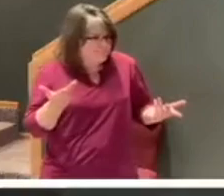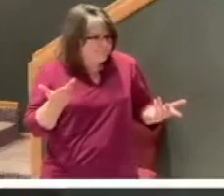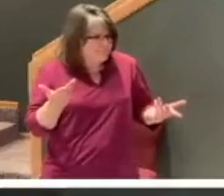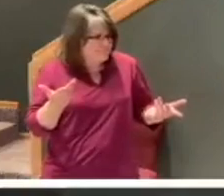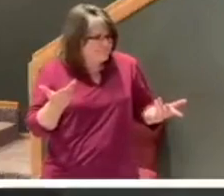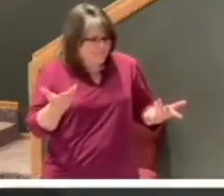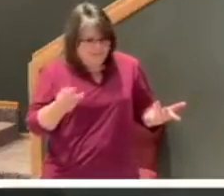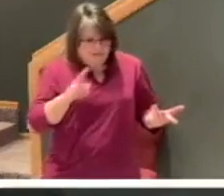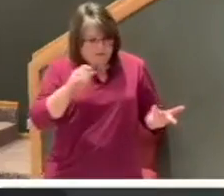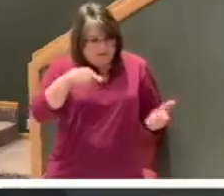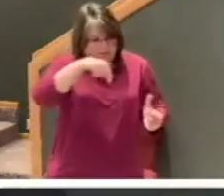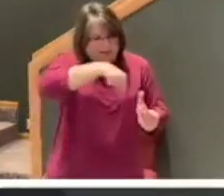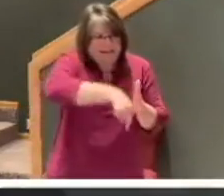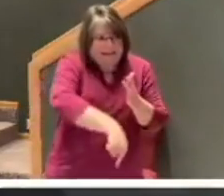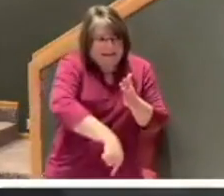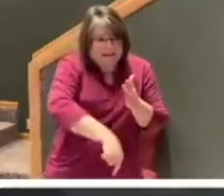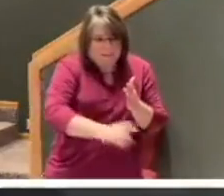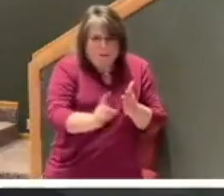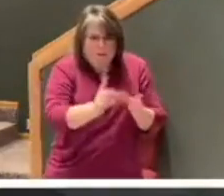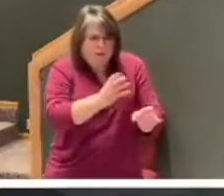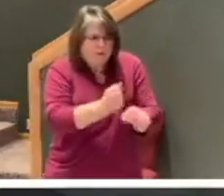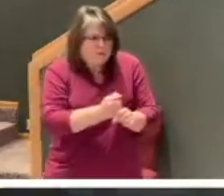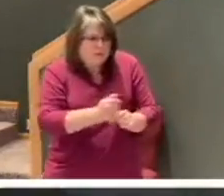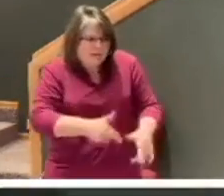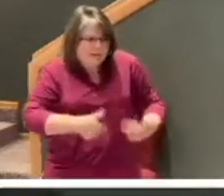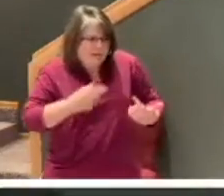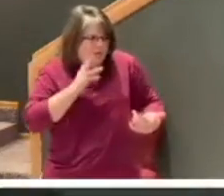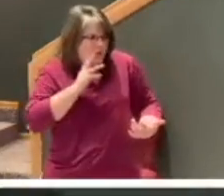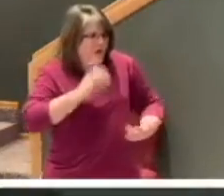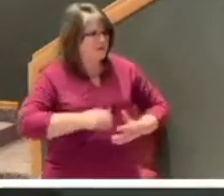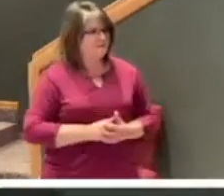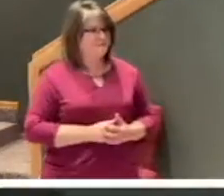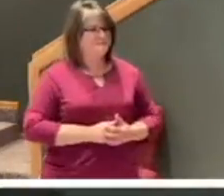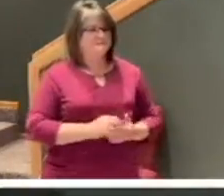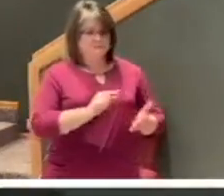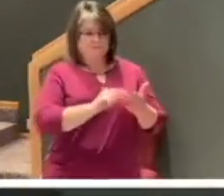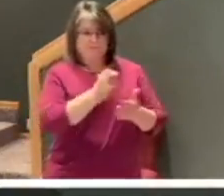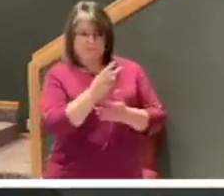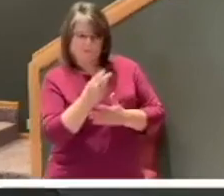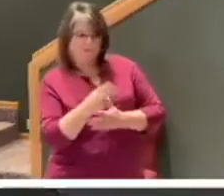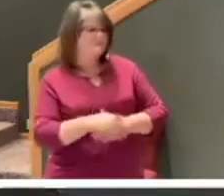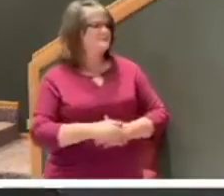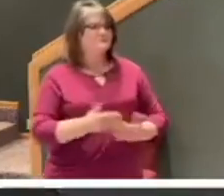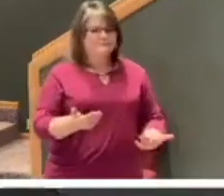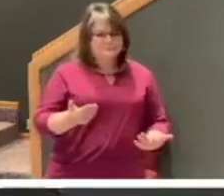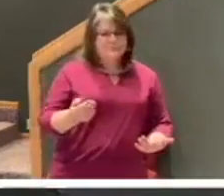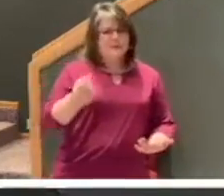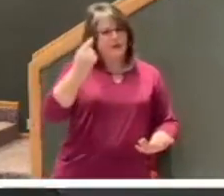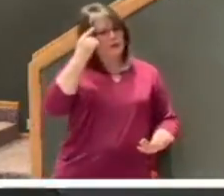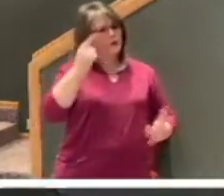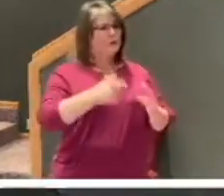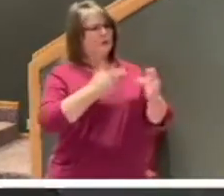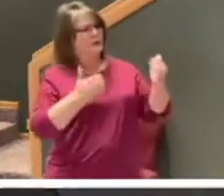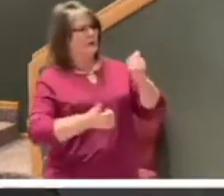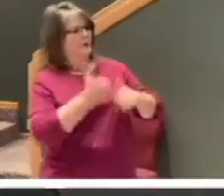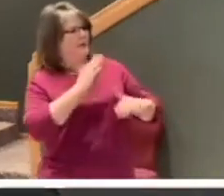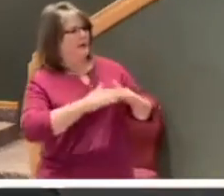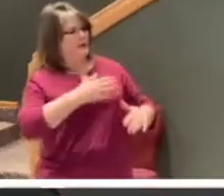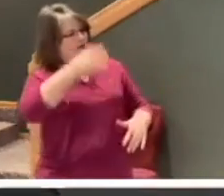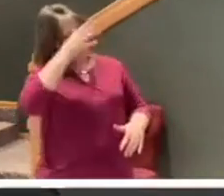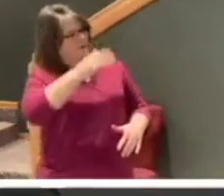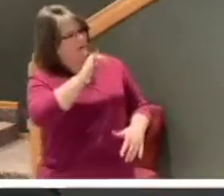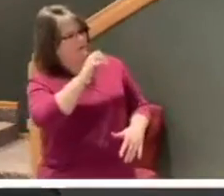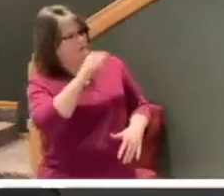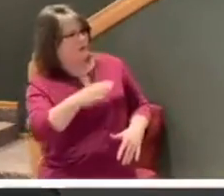"And this well is very deep. Where would you get this living water?" Verse 12, "And besides, do you think you're greater than our father